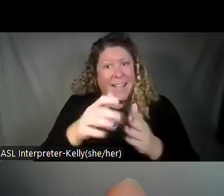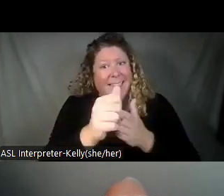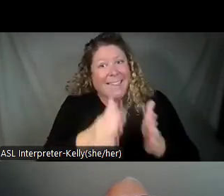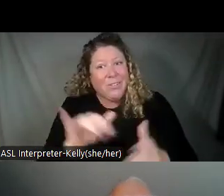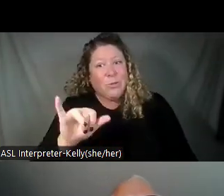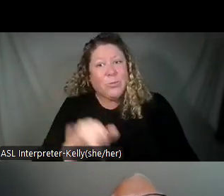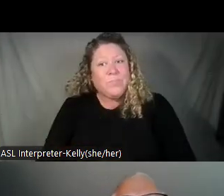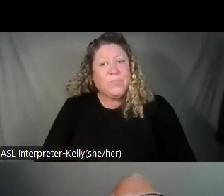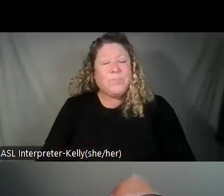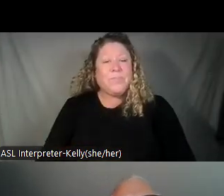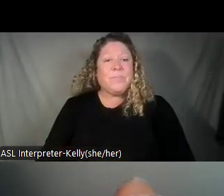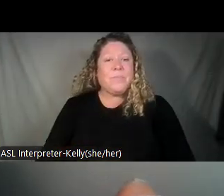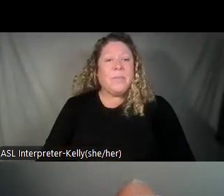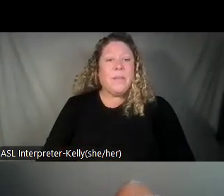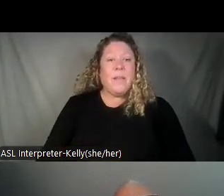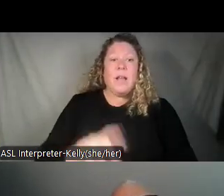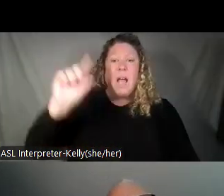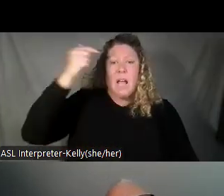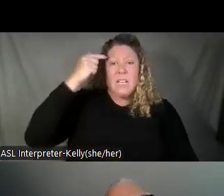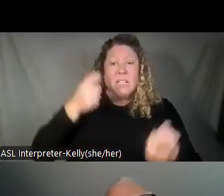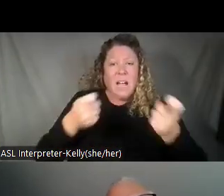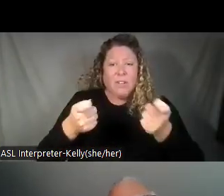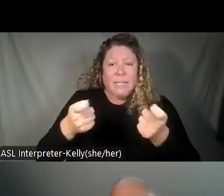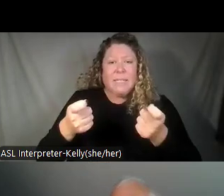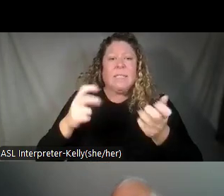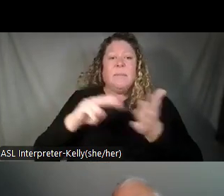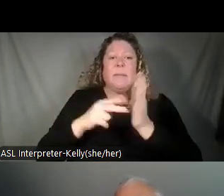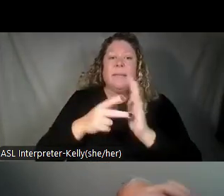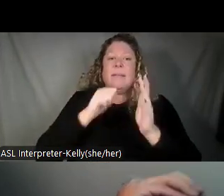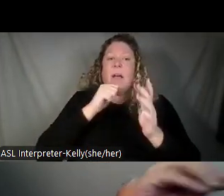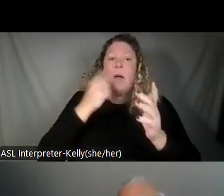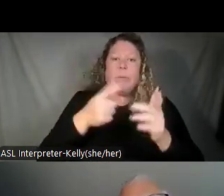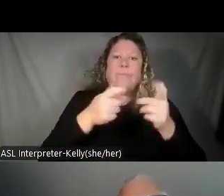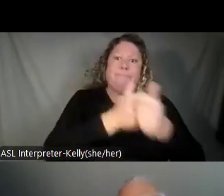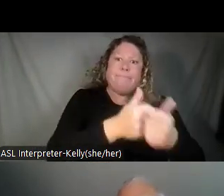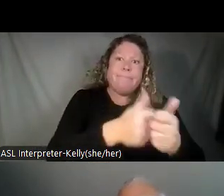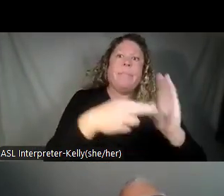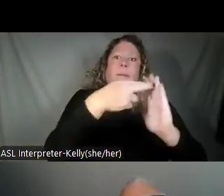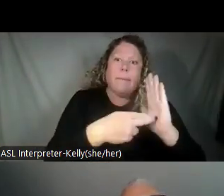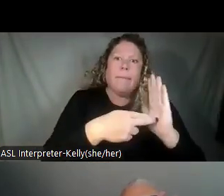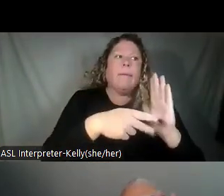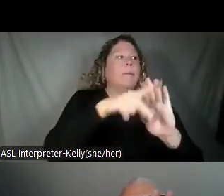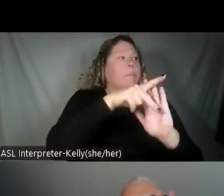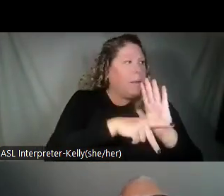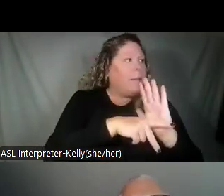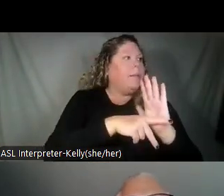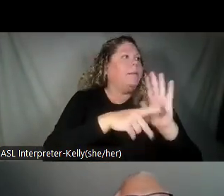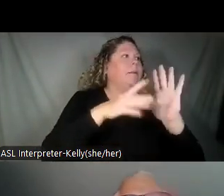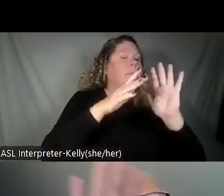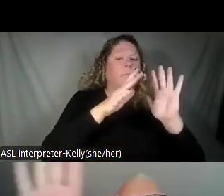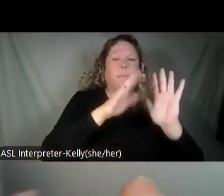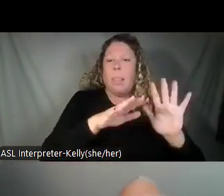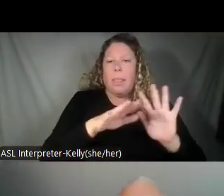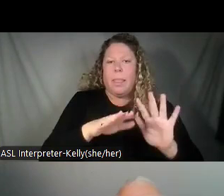Governance has also changed in Agile. Instead of going with the rules govern what we do. We